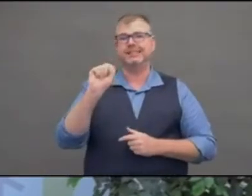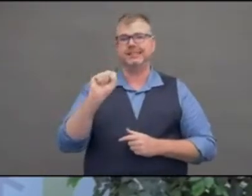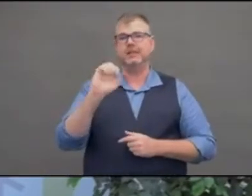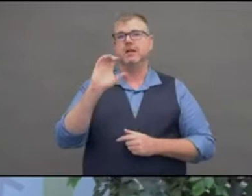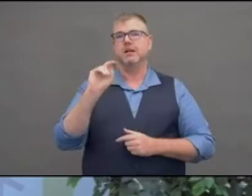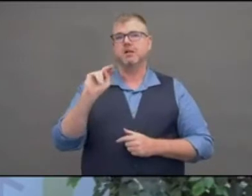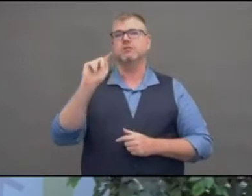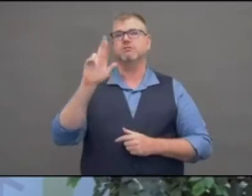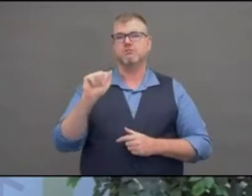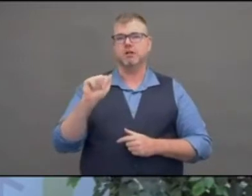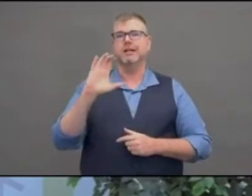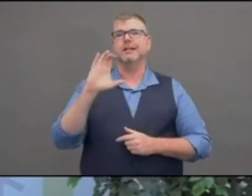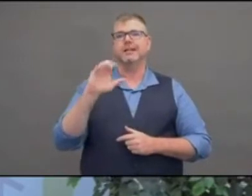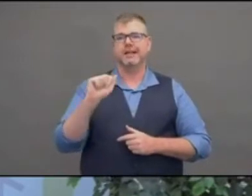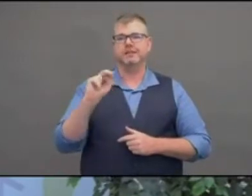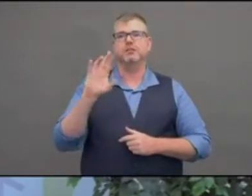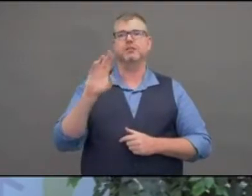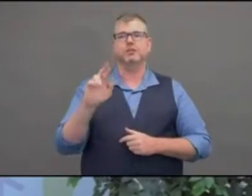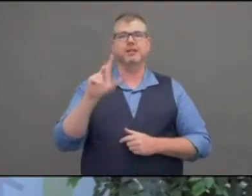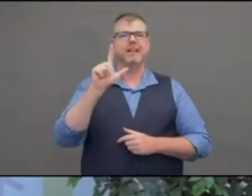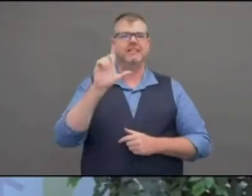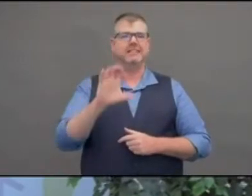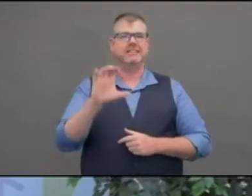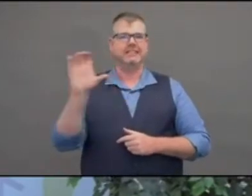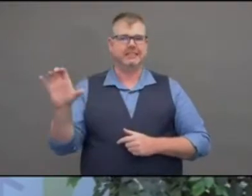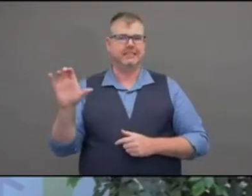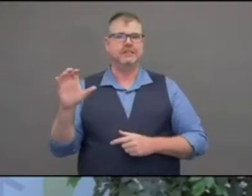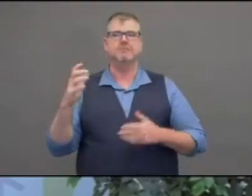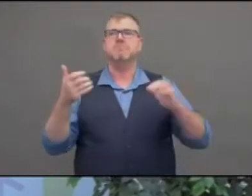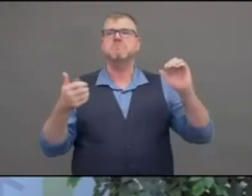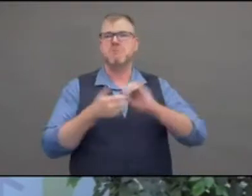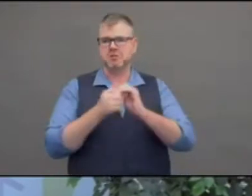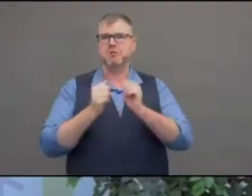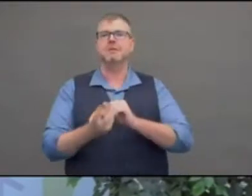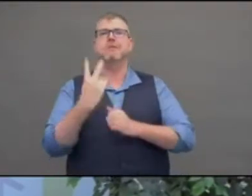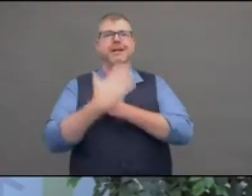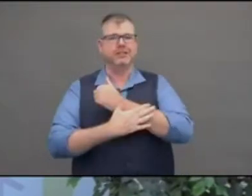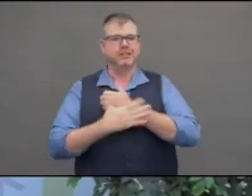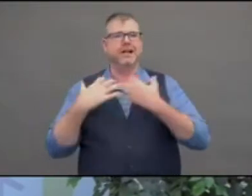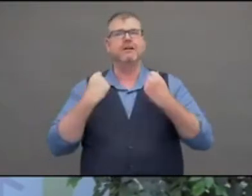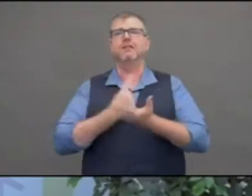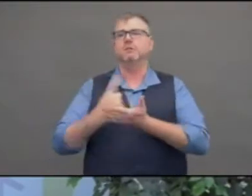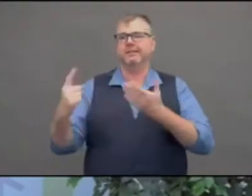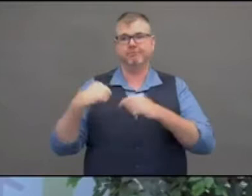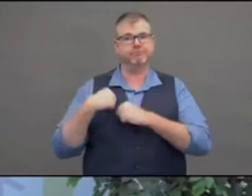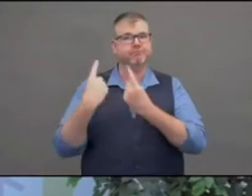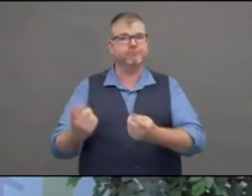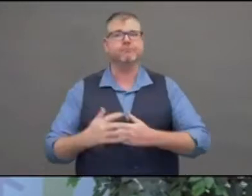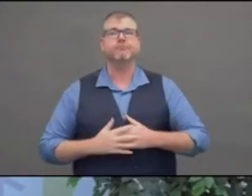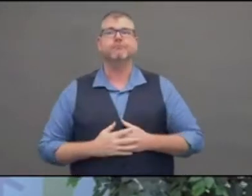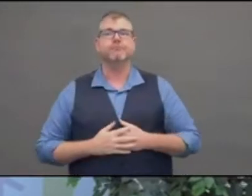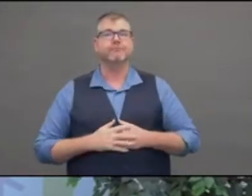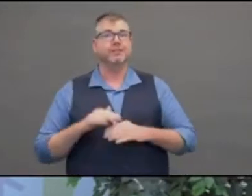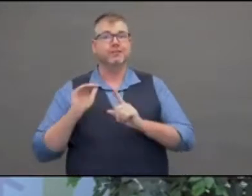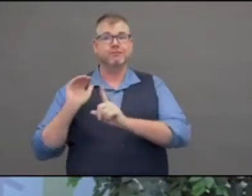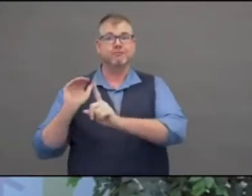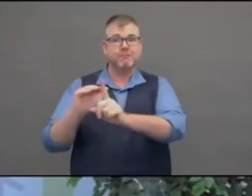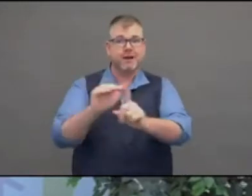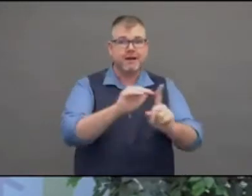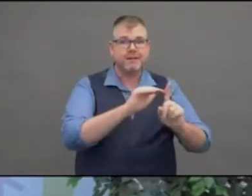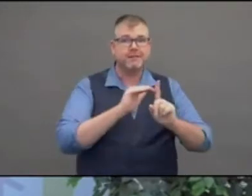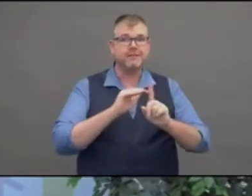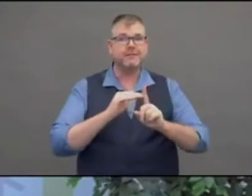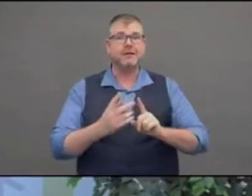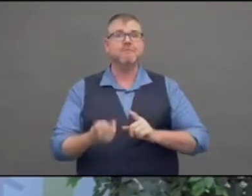Week. And just as a reminder, Binational Health Week takes place the entire month of October here in Santa Clara County. And